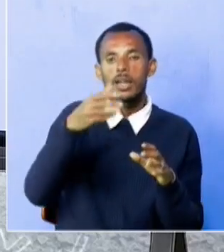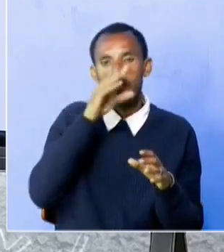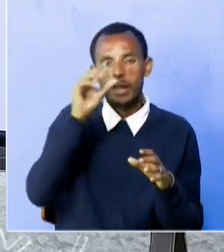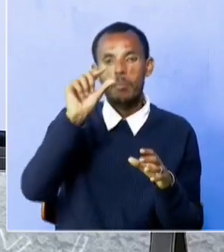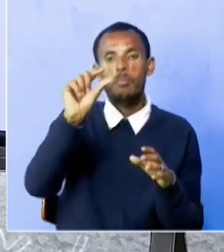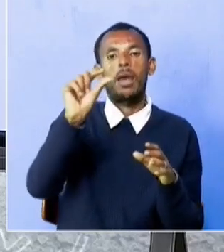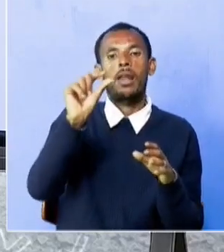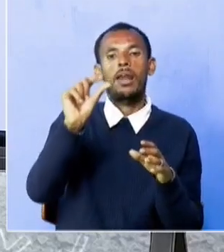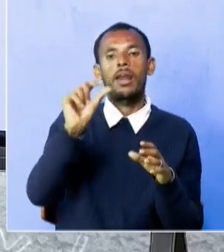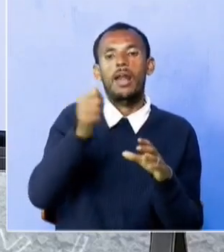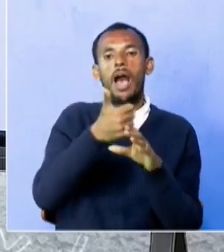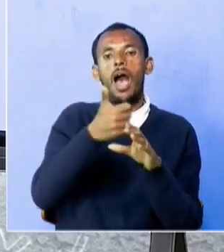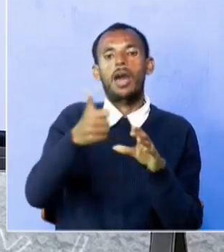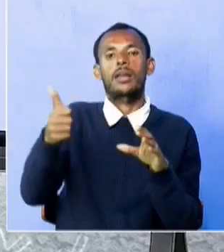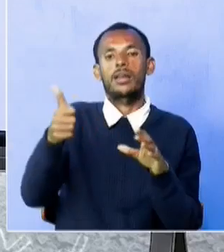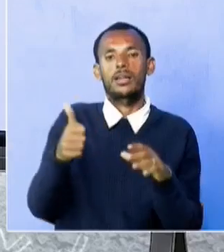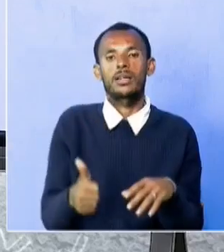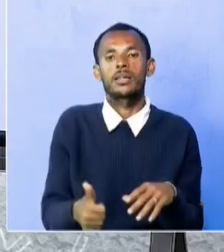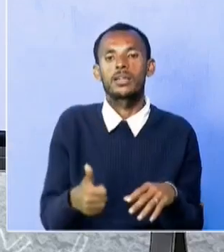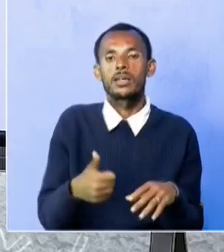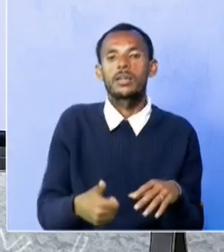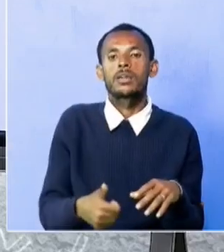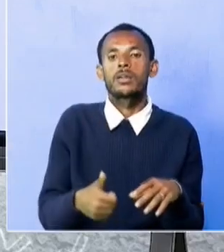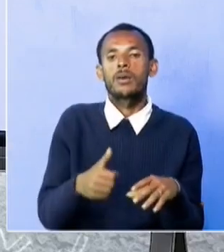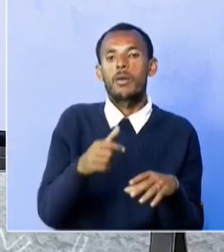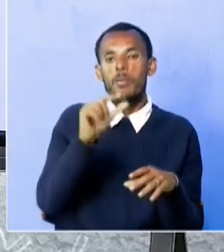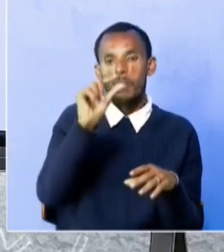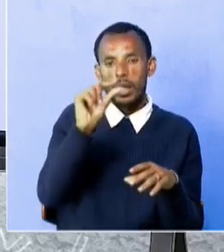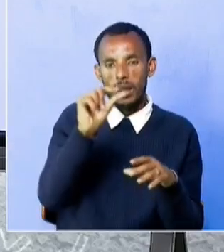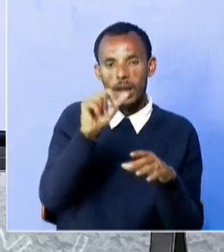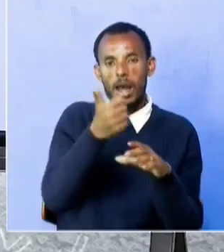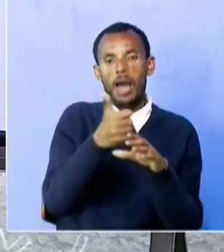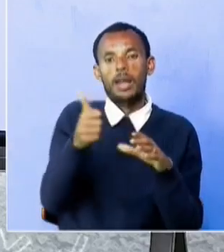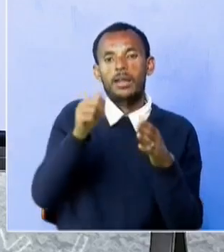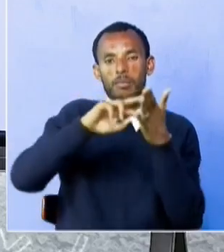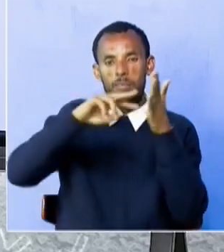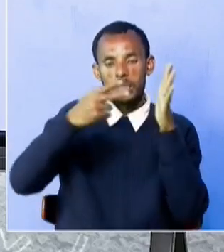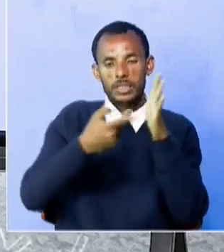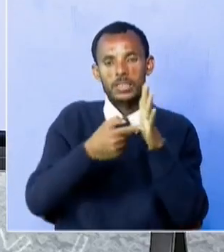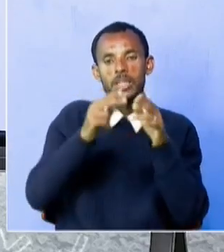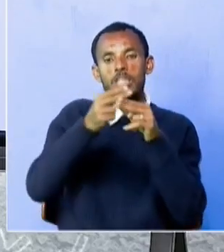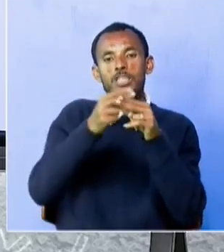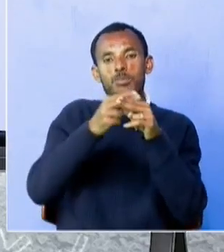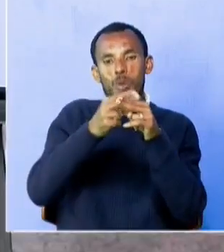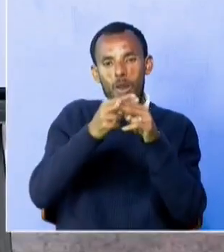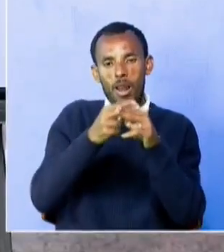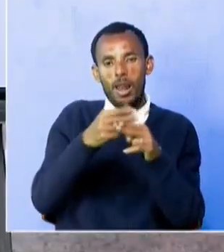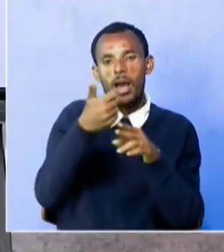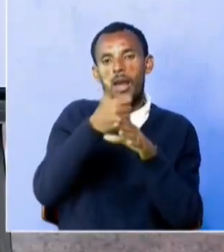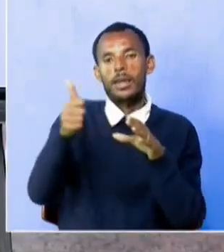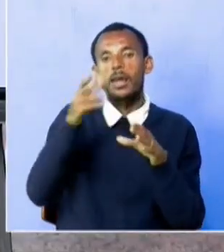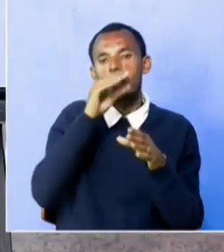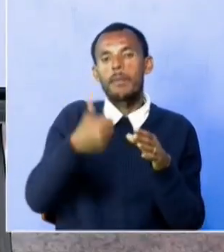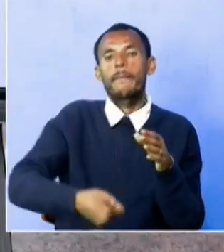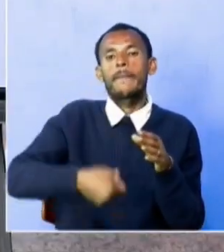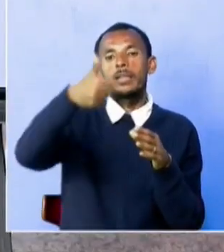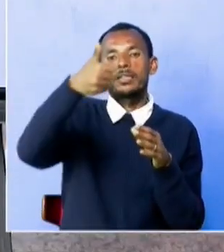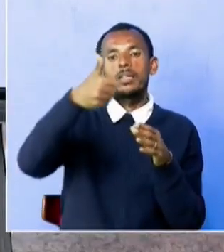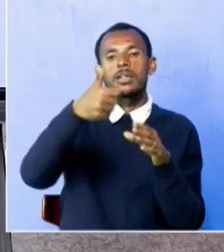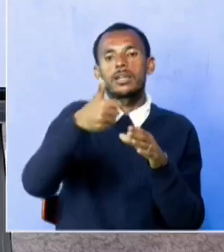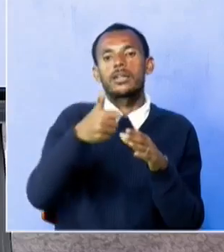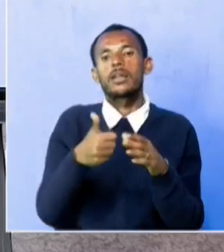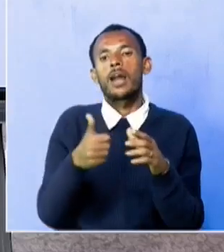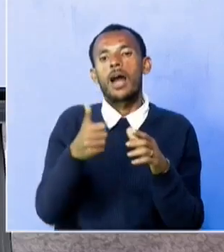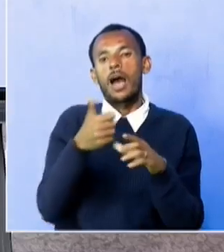minor arc, okay? Minor arc refers to a small arc, and major arc